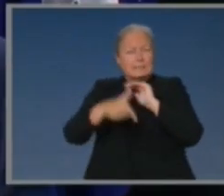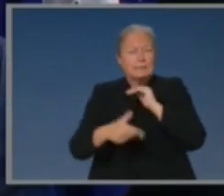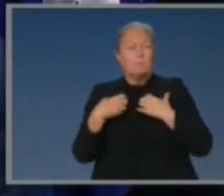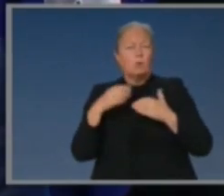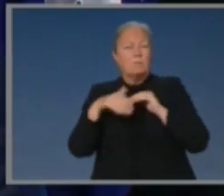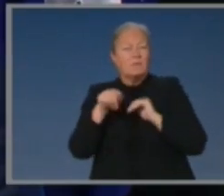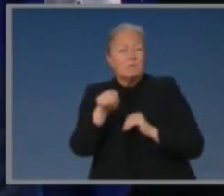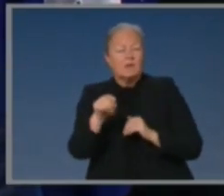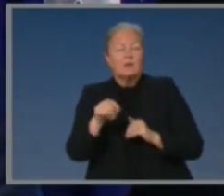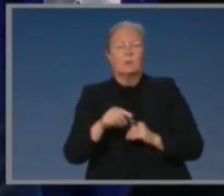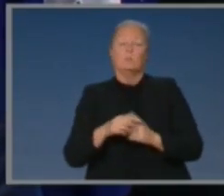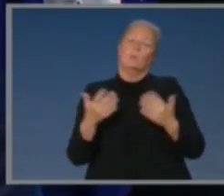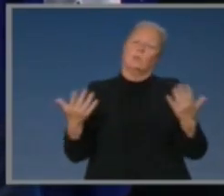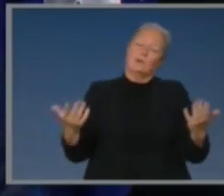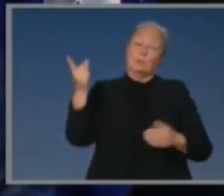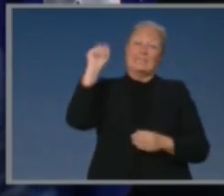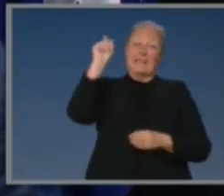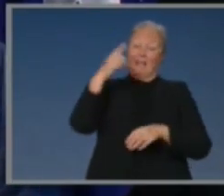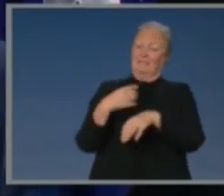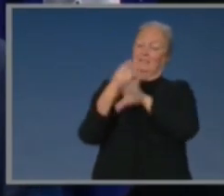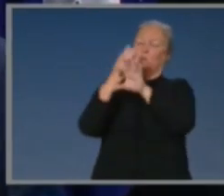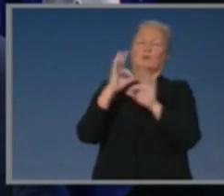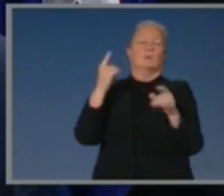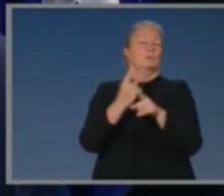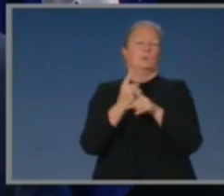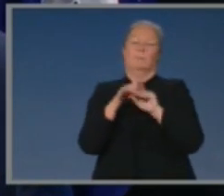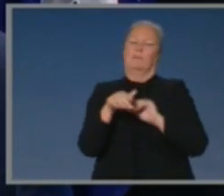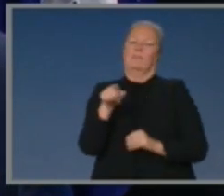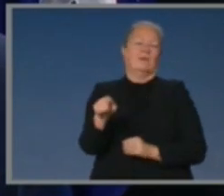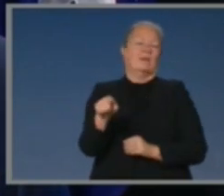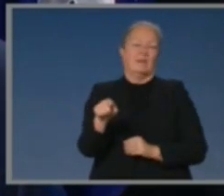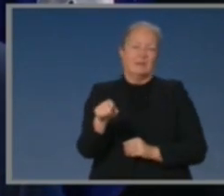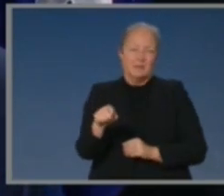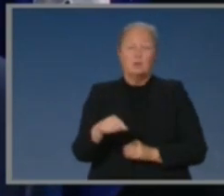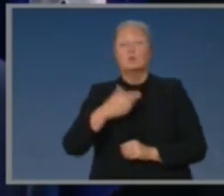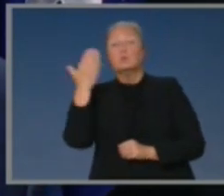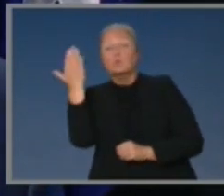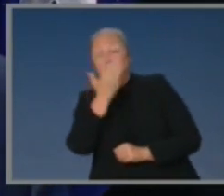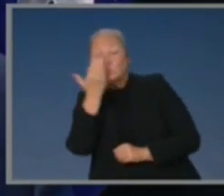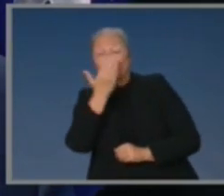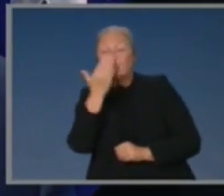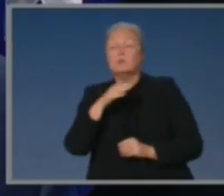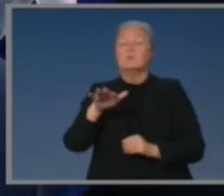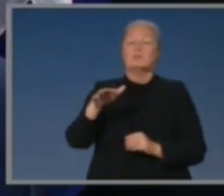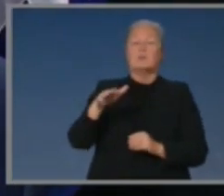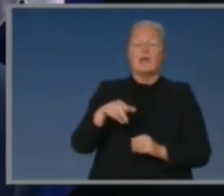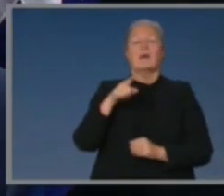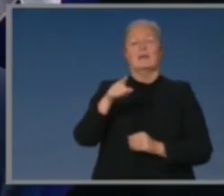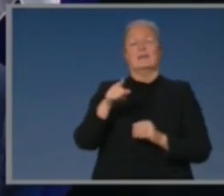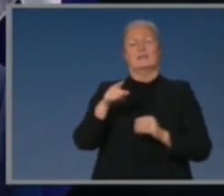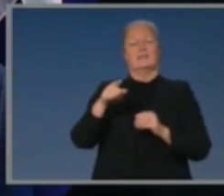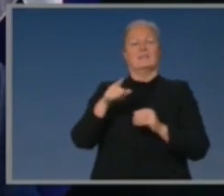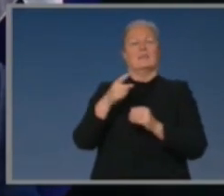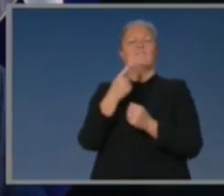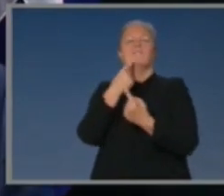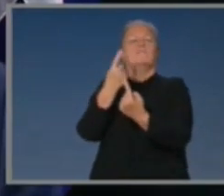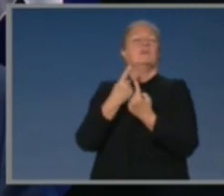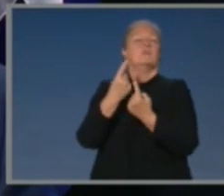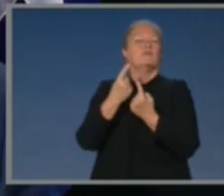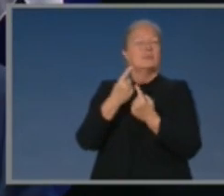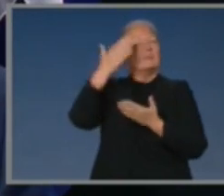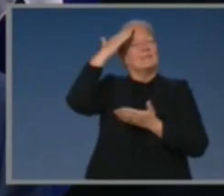today. The issue of schools and the advice from the medical expert panel, it hasn't just been me saying